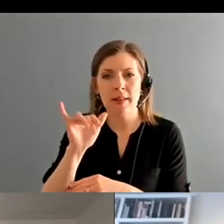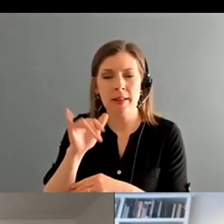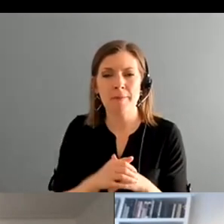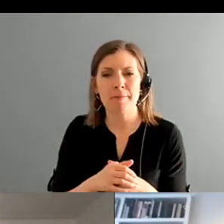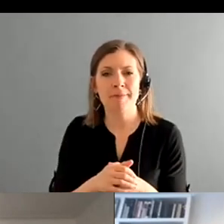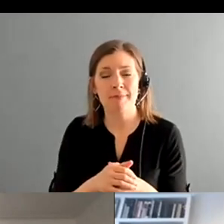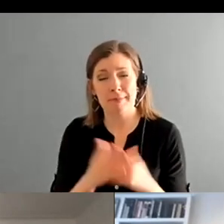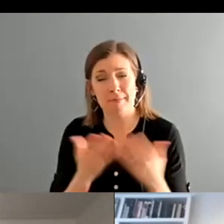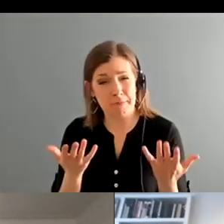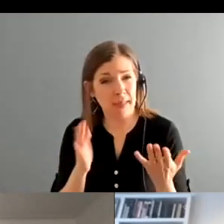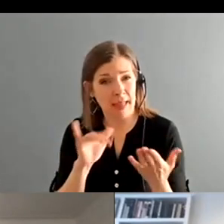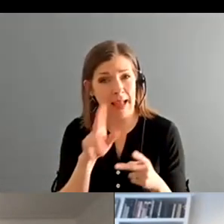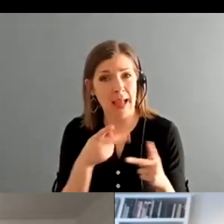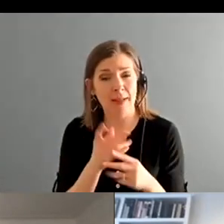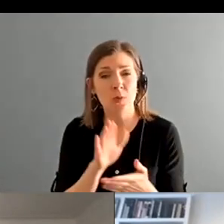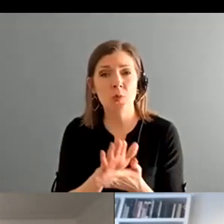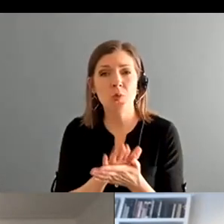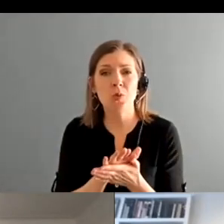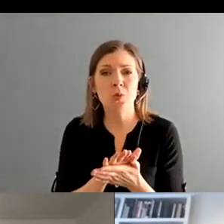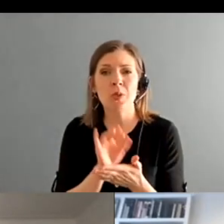So there's that kind of schooling, which is